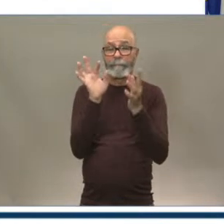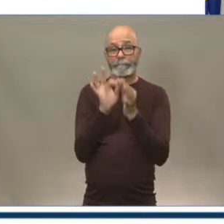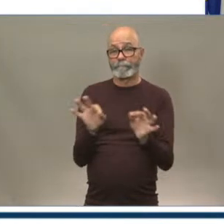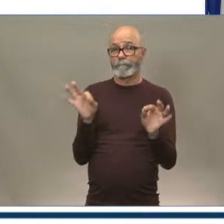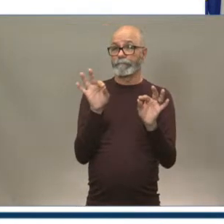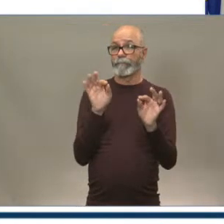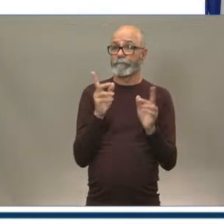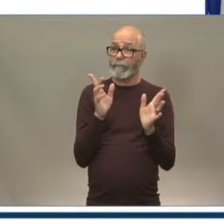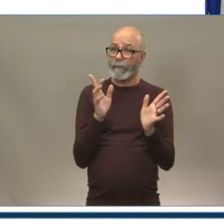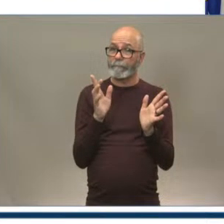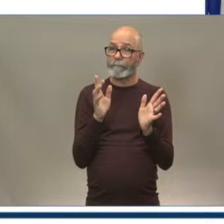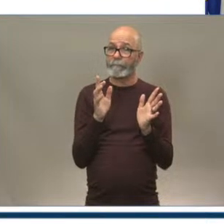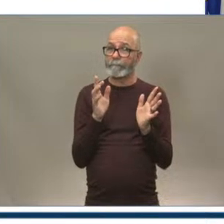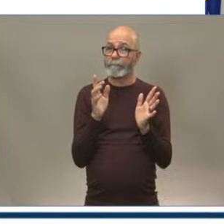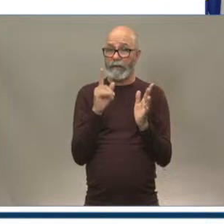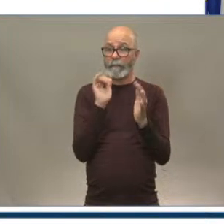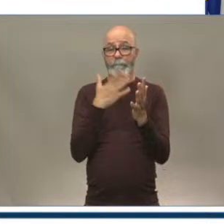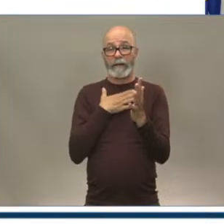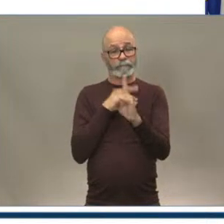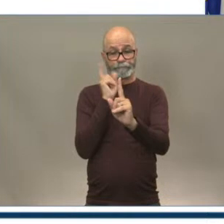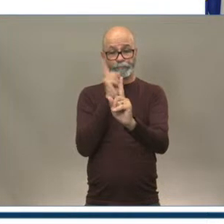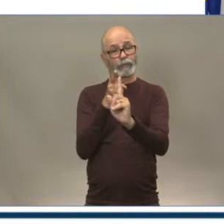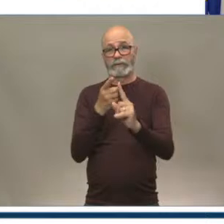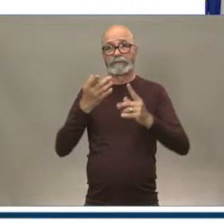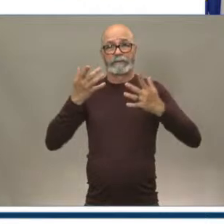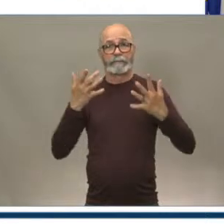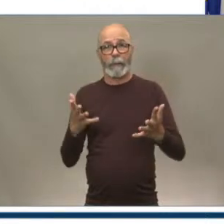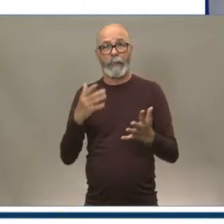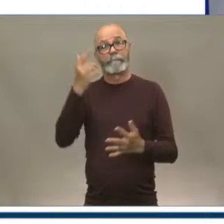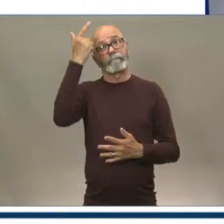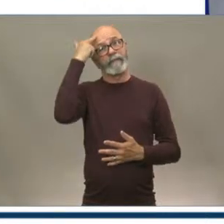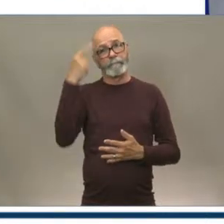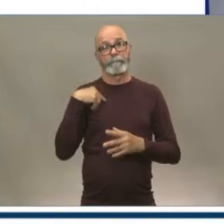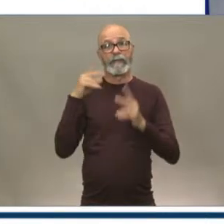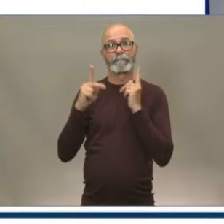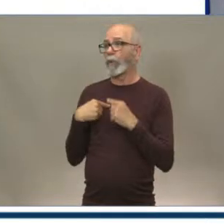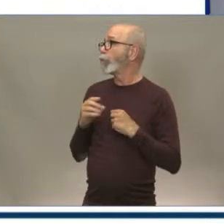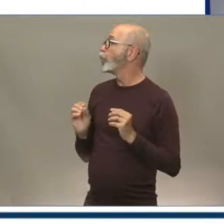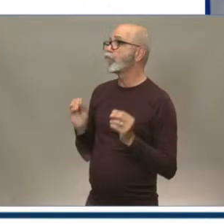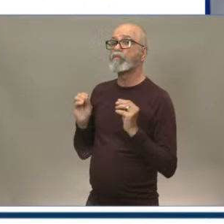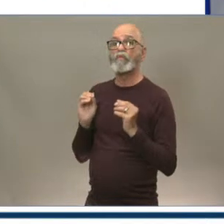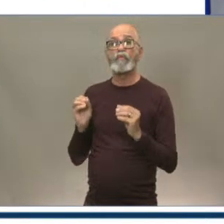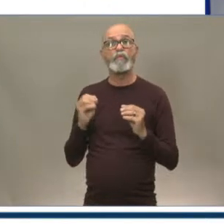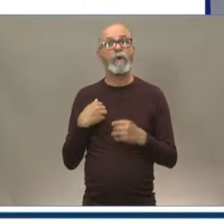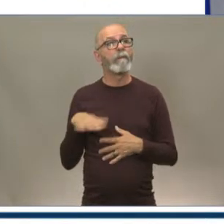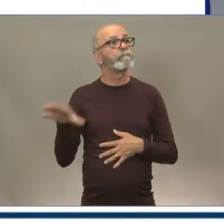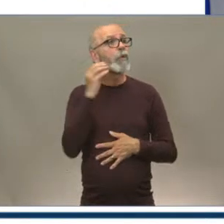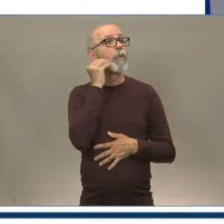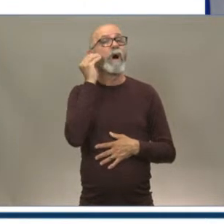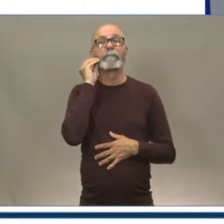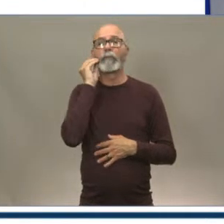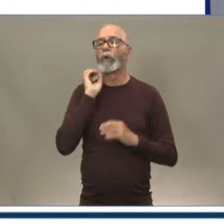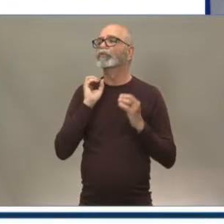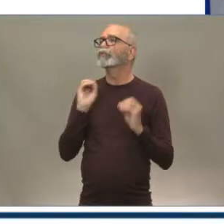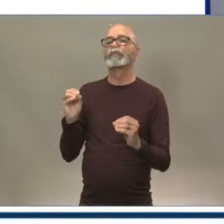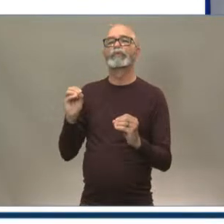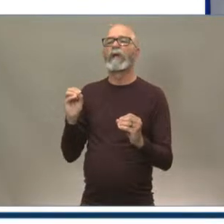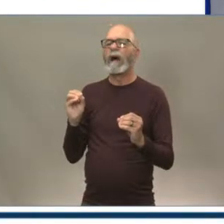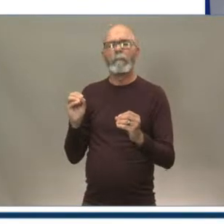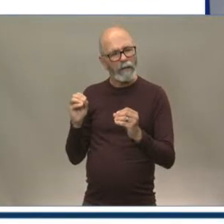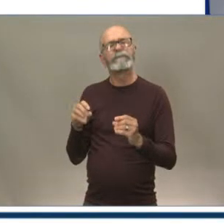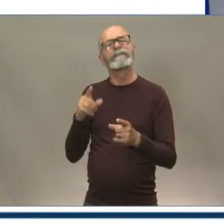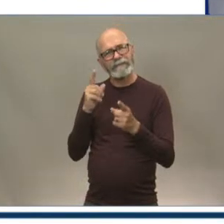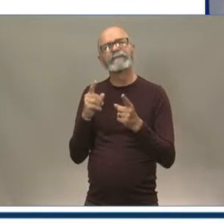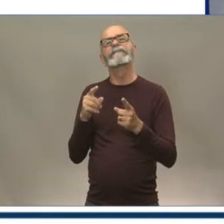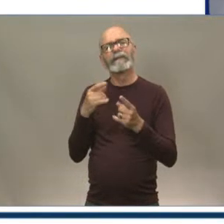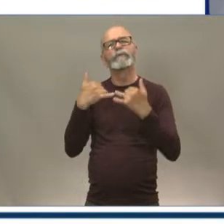community. It's across the province, we know that. So if you go out and get tested if you can. We're going above and beyond what any other province is